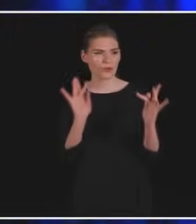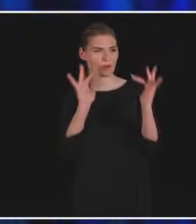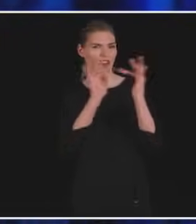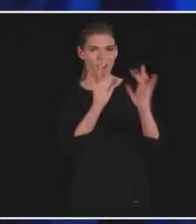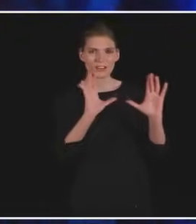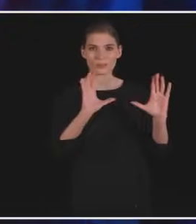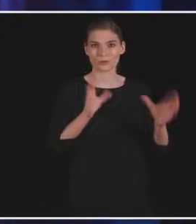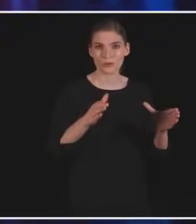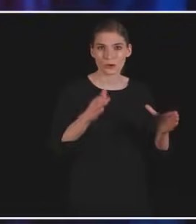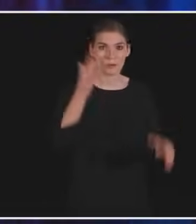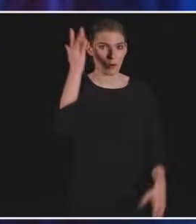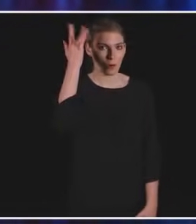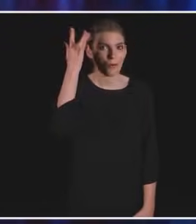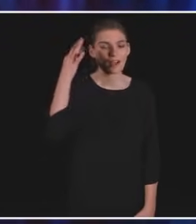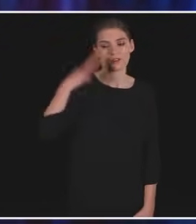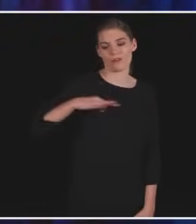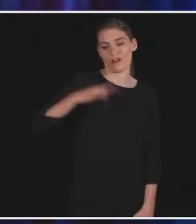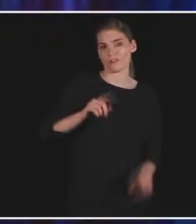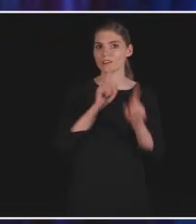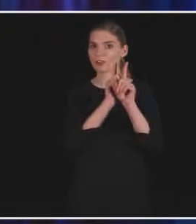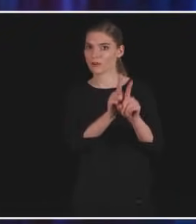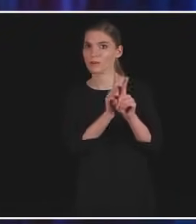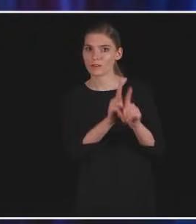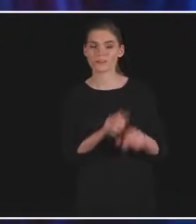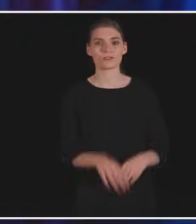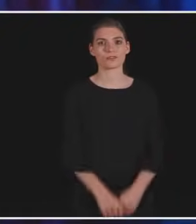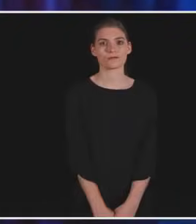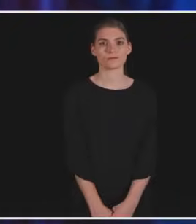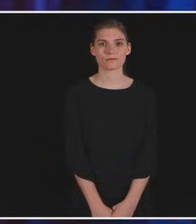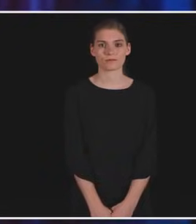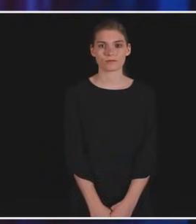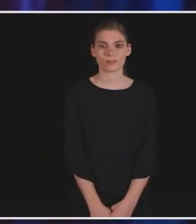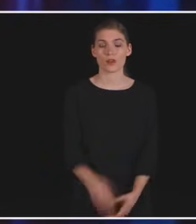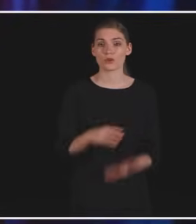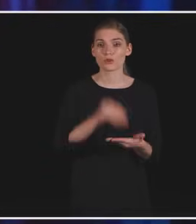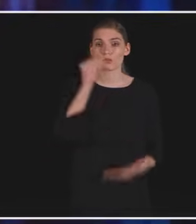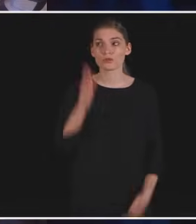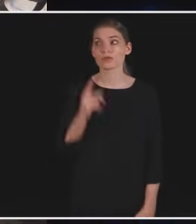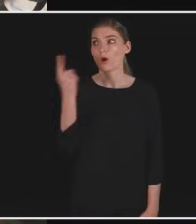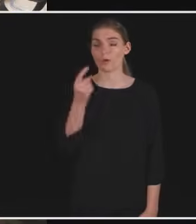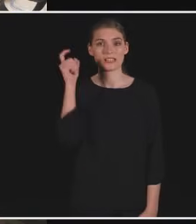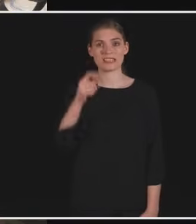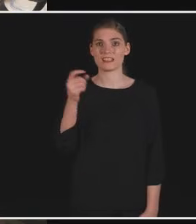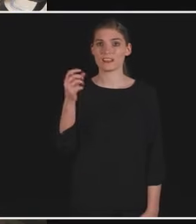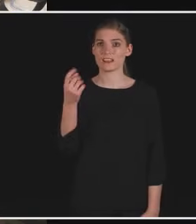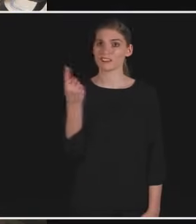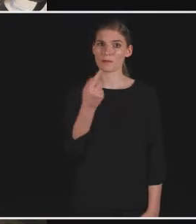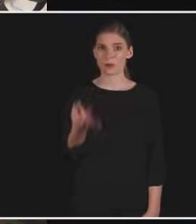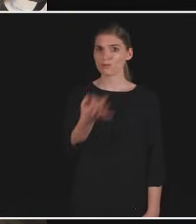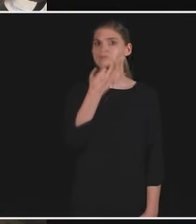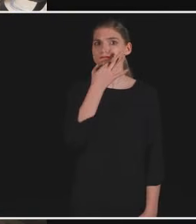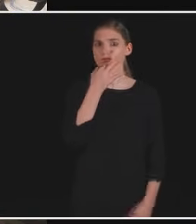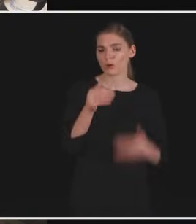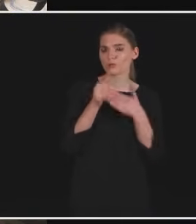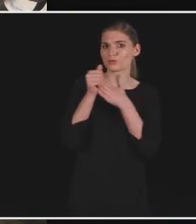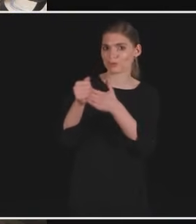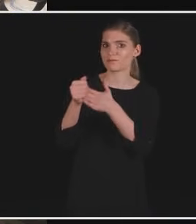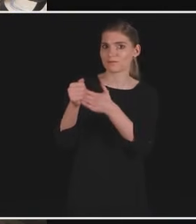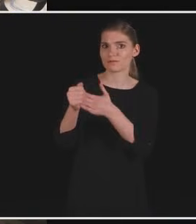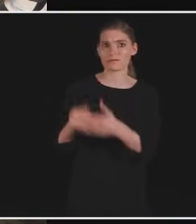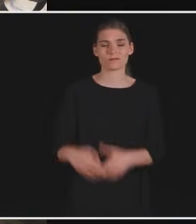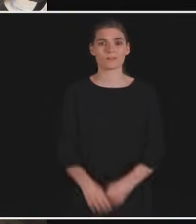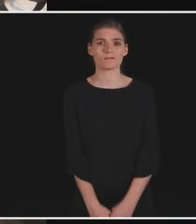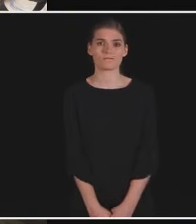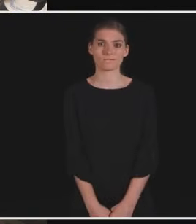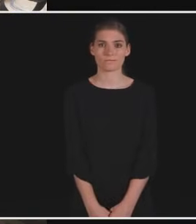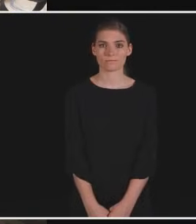and every one of you to reach out to volunteer or mentor. Students are always in need of people with expertise to give them the